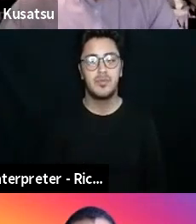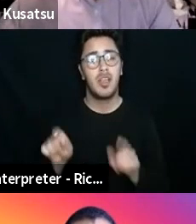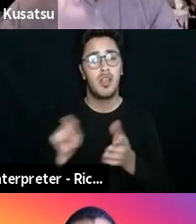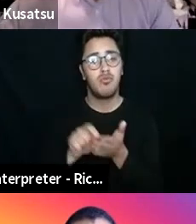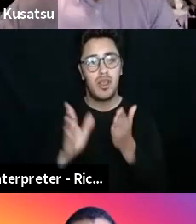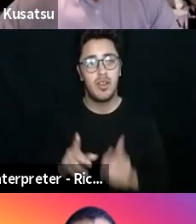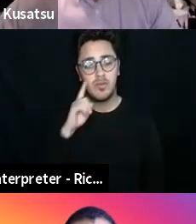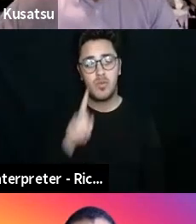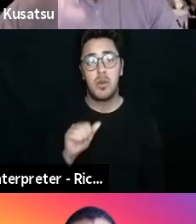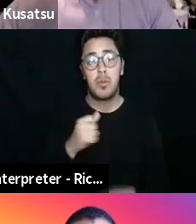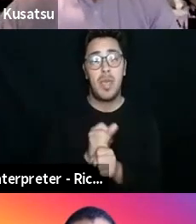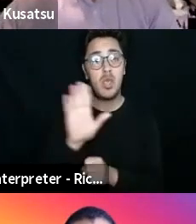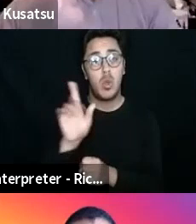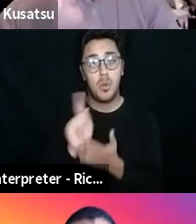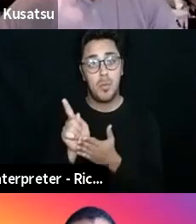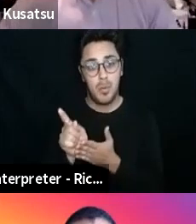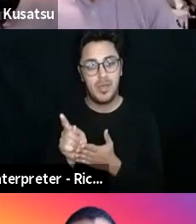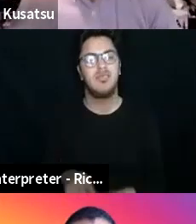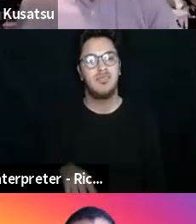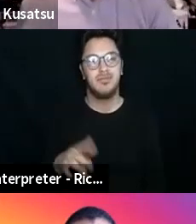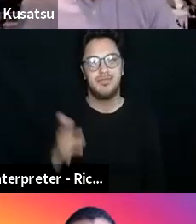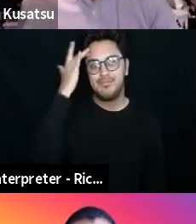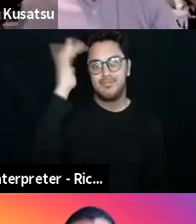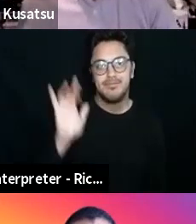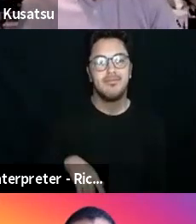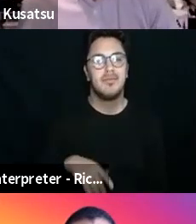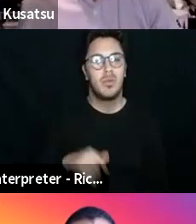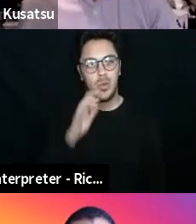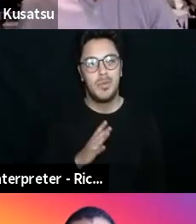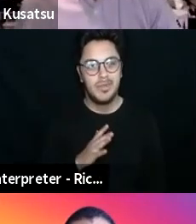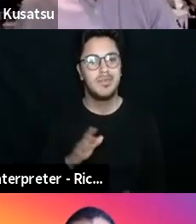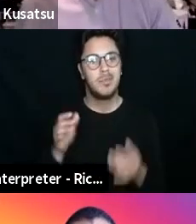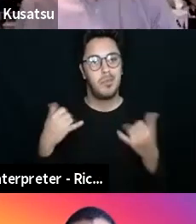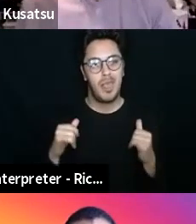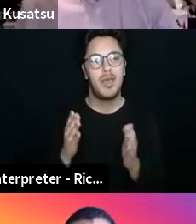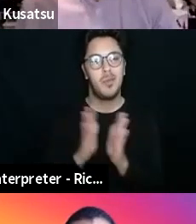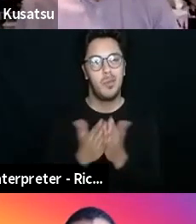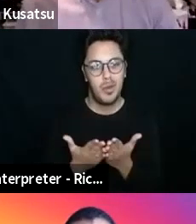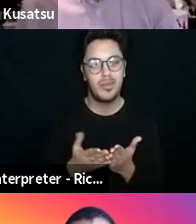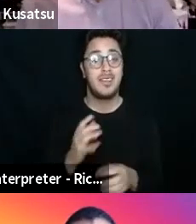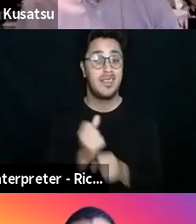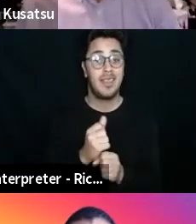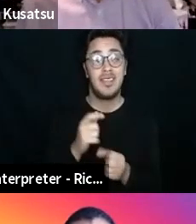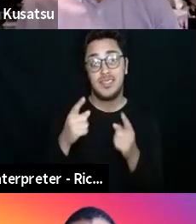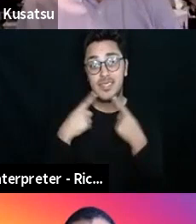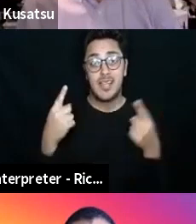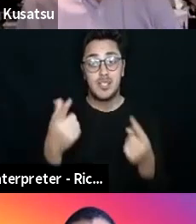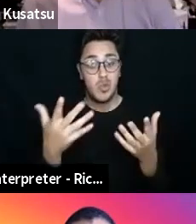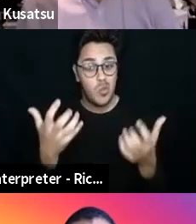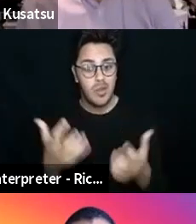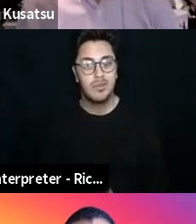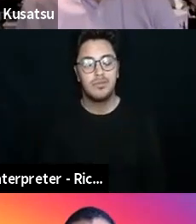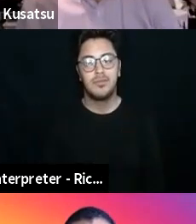Make Your Moment, the Savvy Women's Communication Playbook to Getting the Success You Want. You need to check that out. She has led the